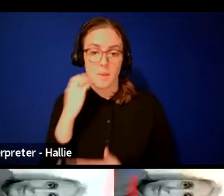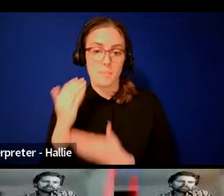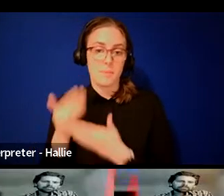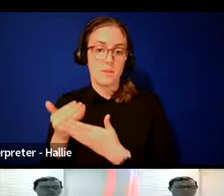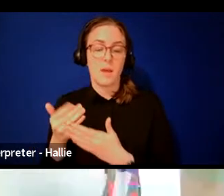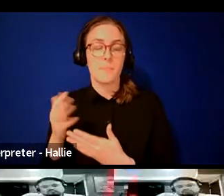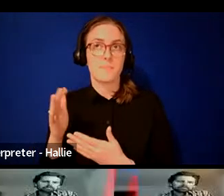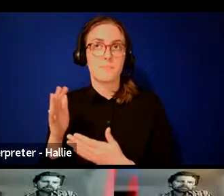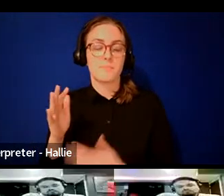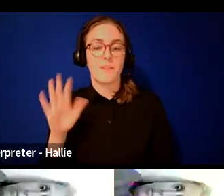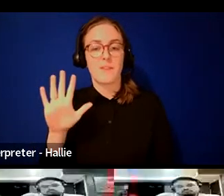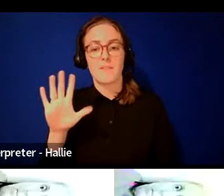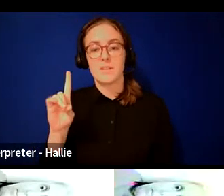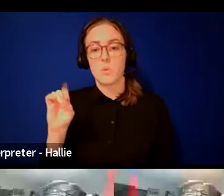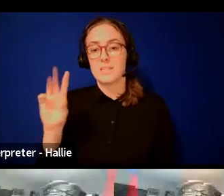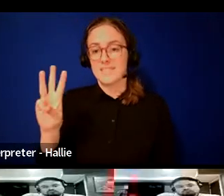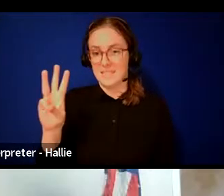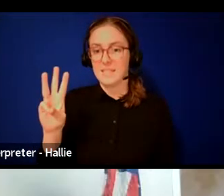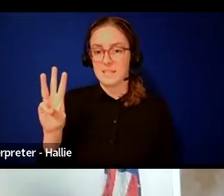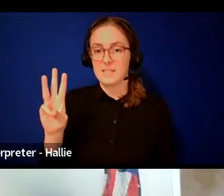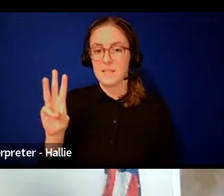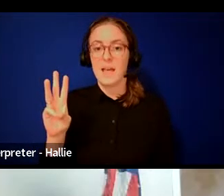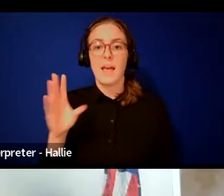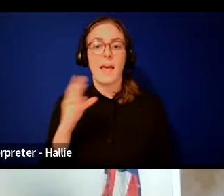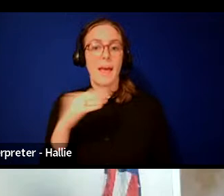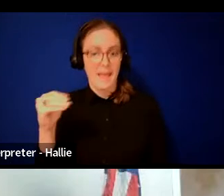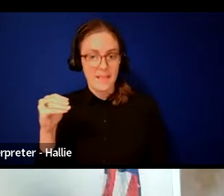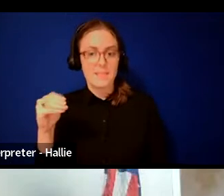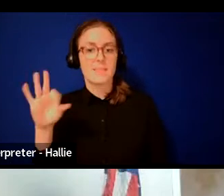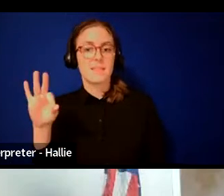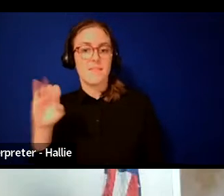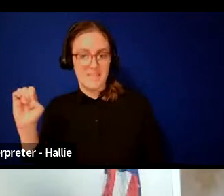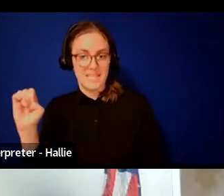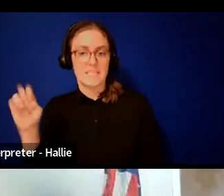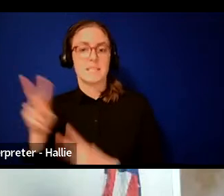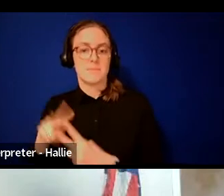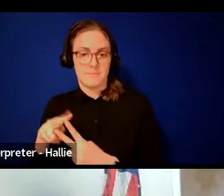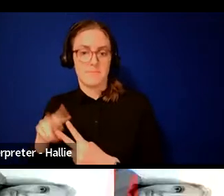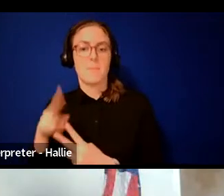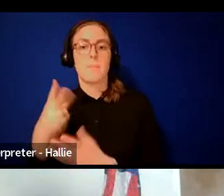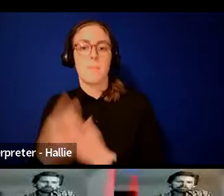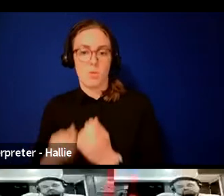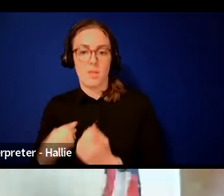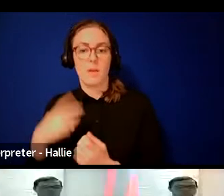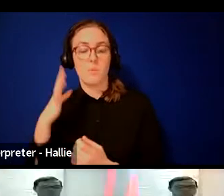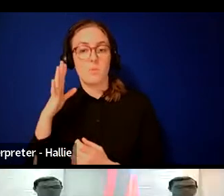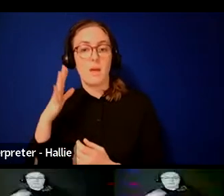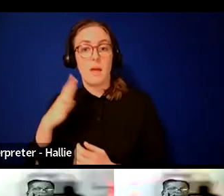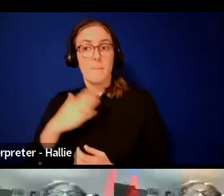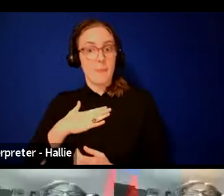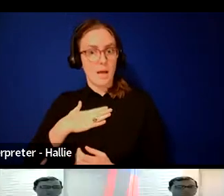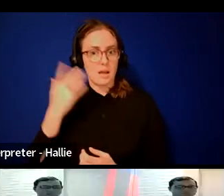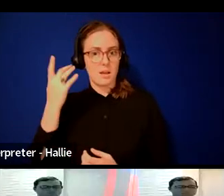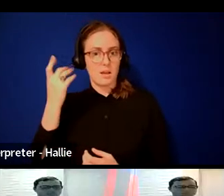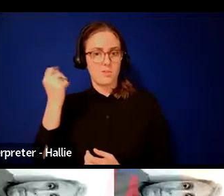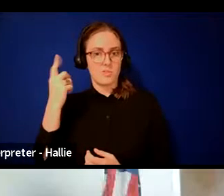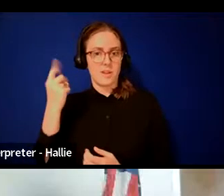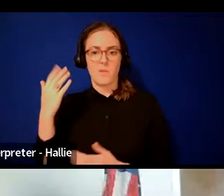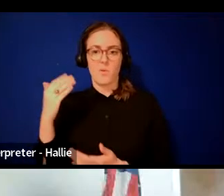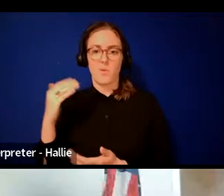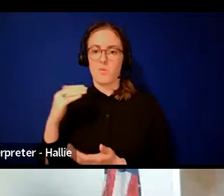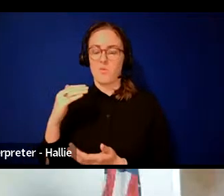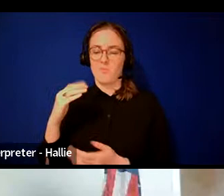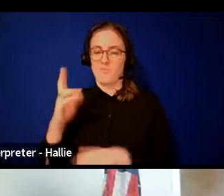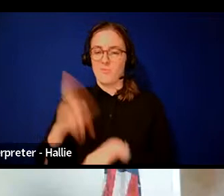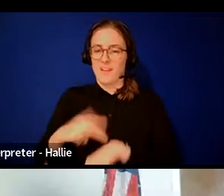5D06, as well as I will definitely look into the fees to my knowledge. But of course, like I said, I'm not the expert